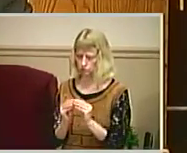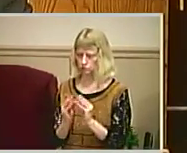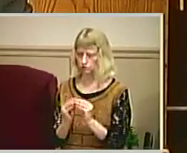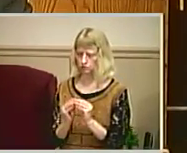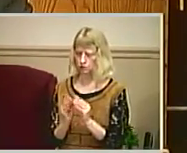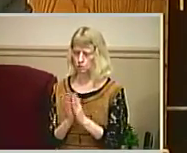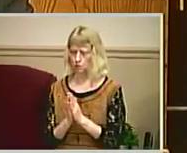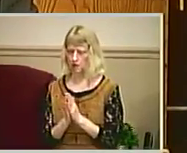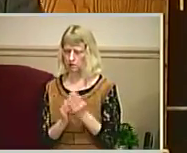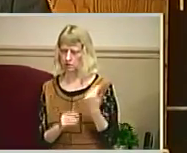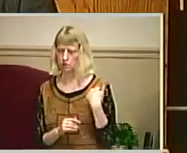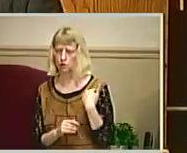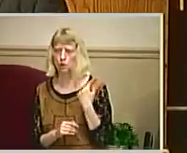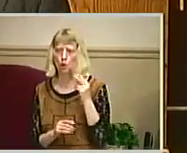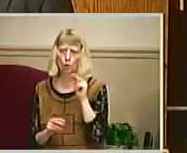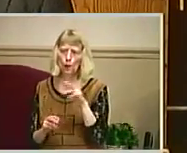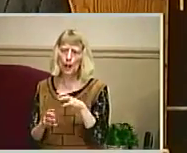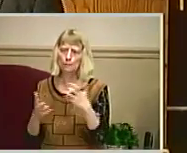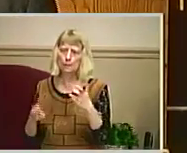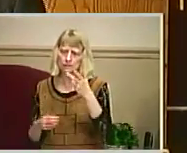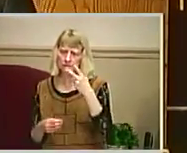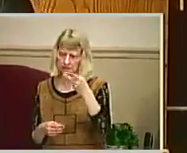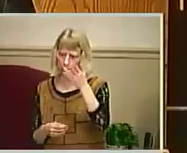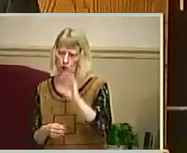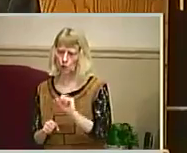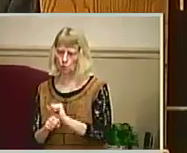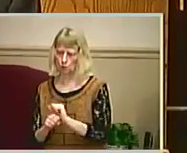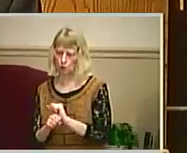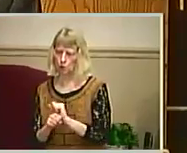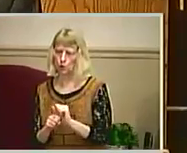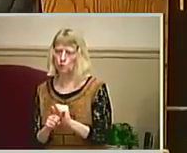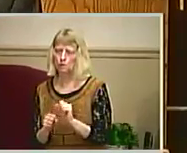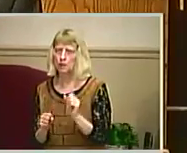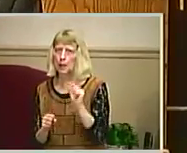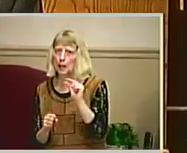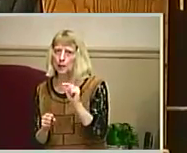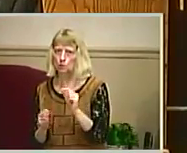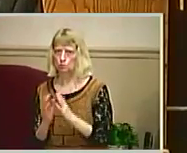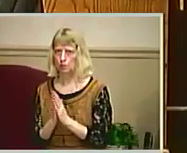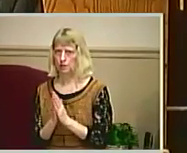prayer, look how much we see God work with such little prayer.